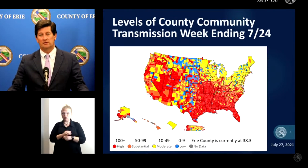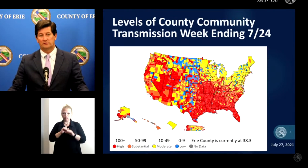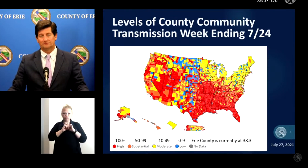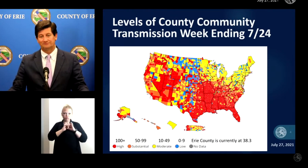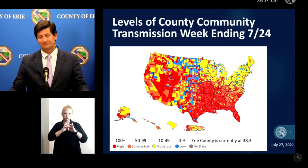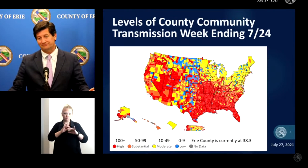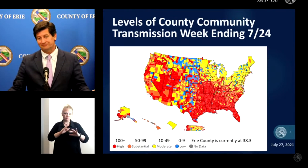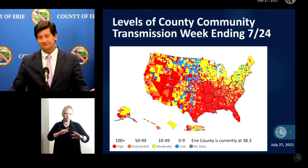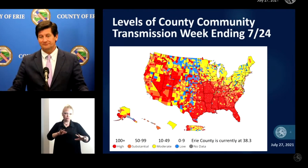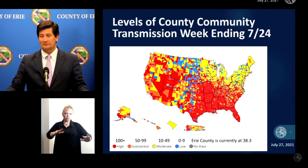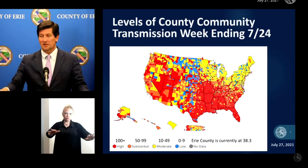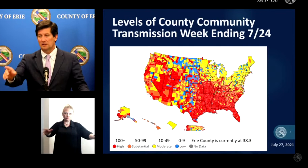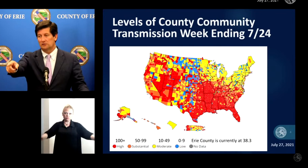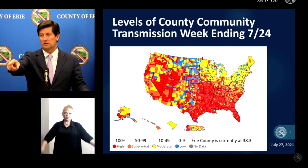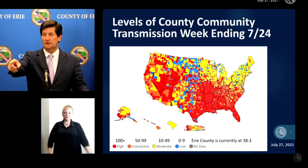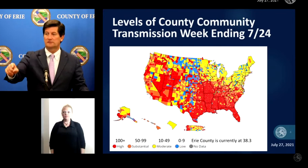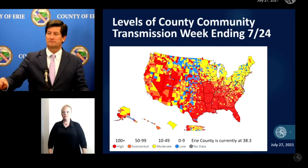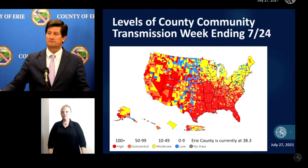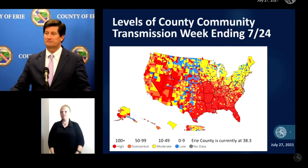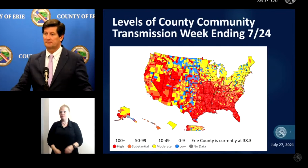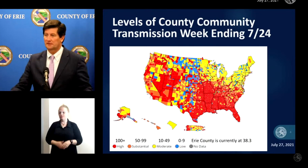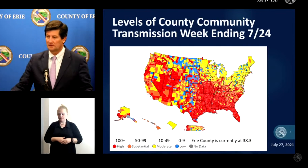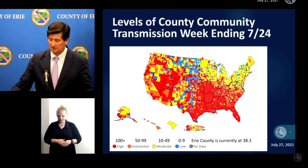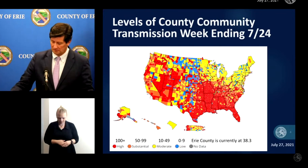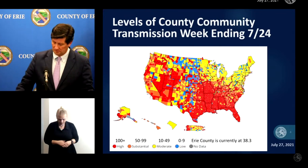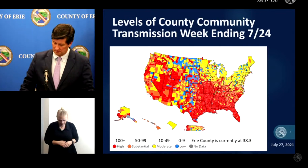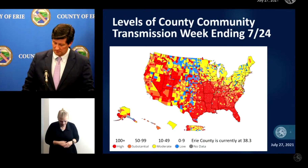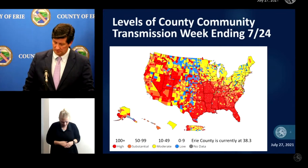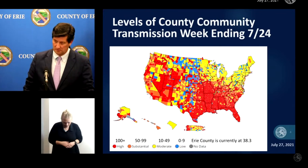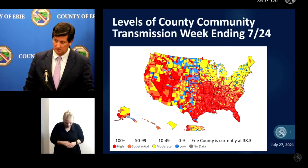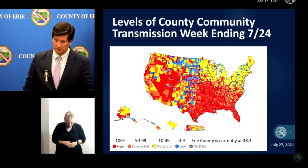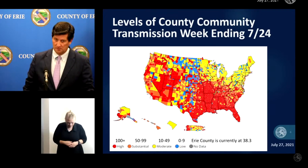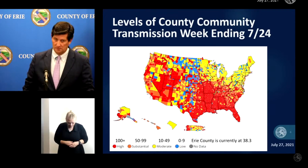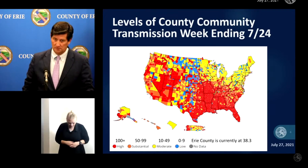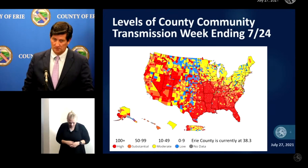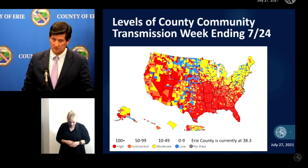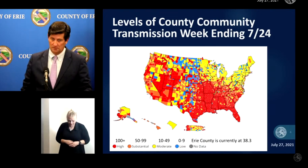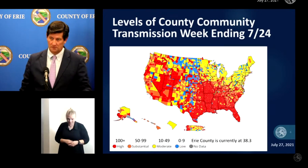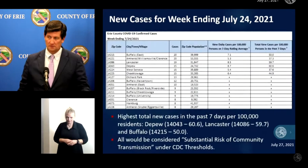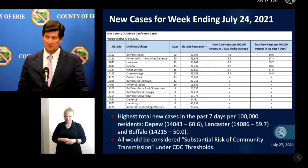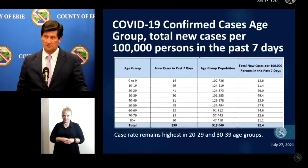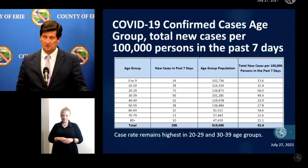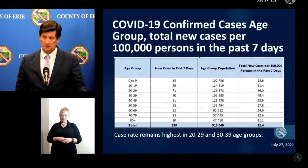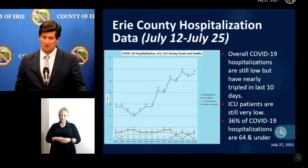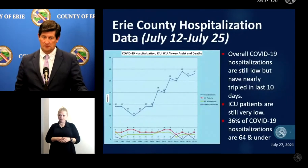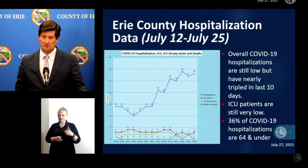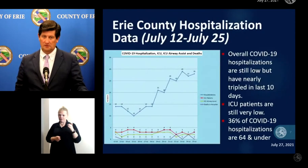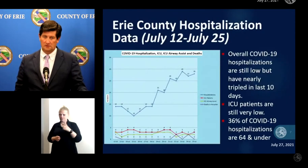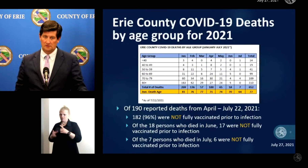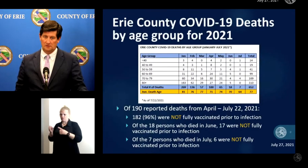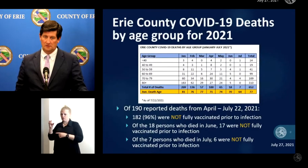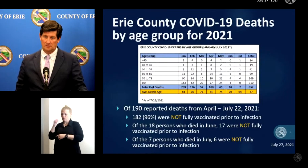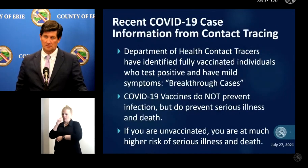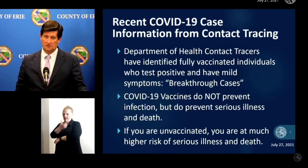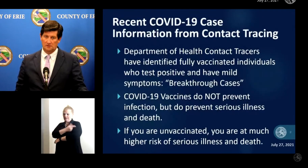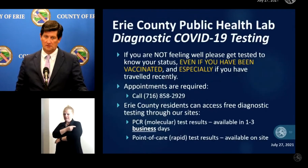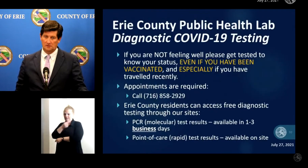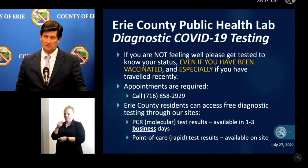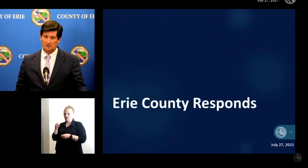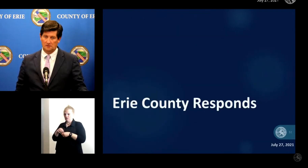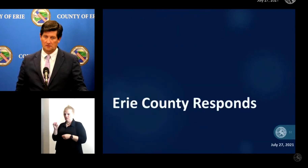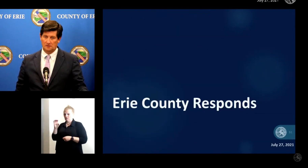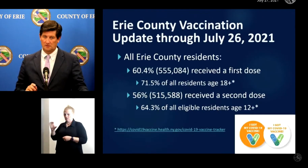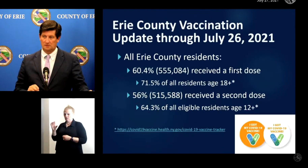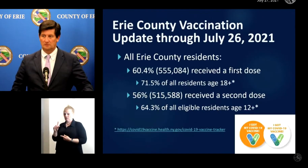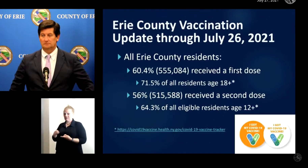running wild. You were next. When we look at these vaccination rates in Erie County, I know